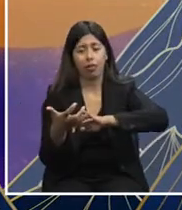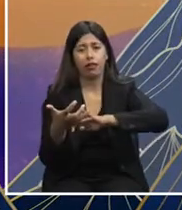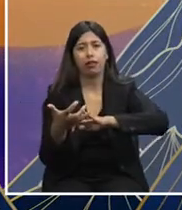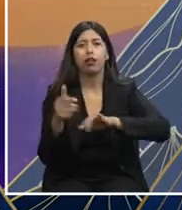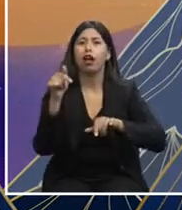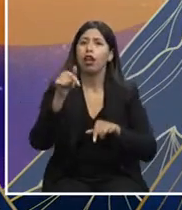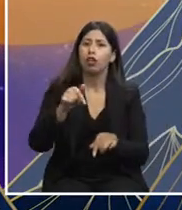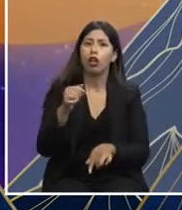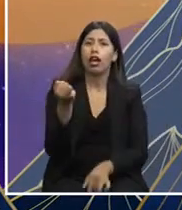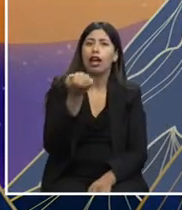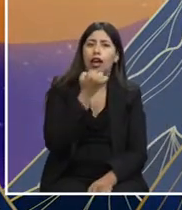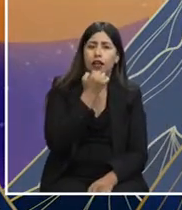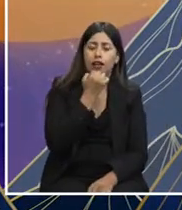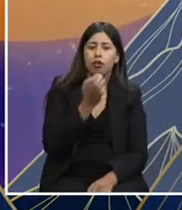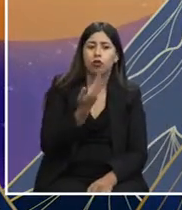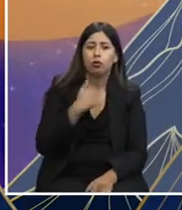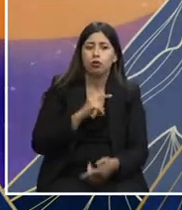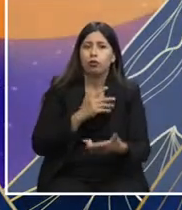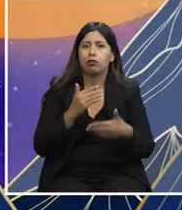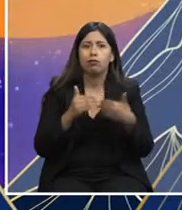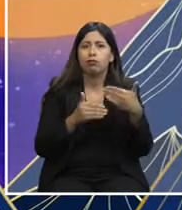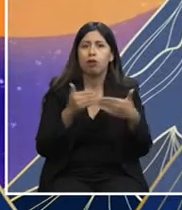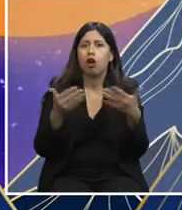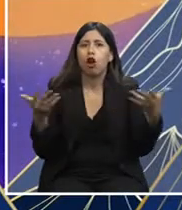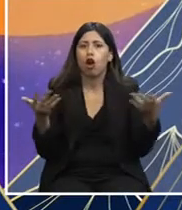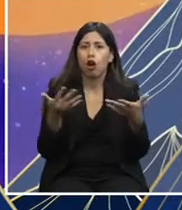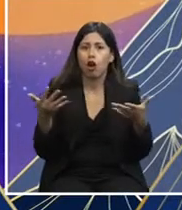Because today,